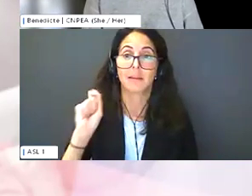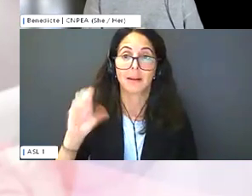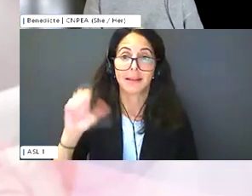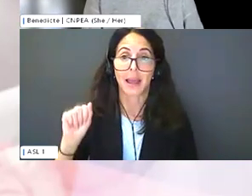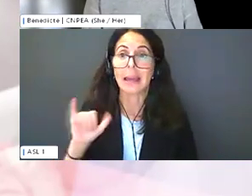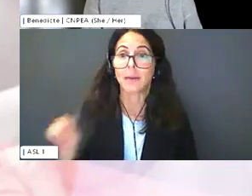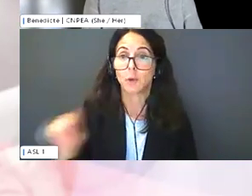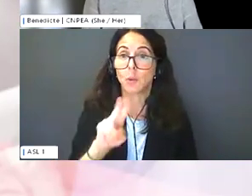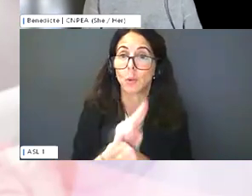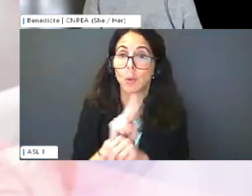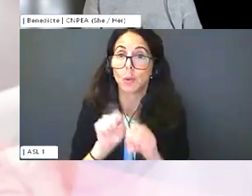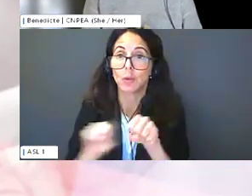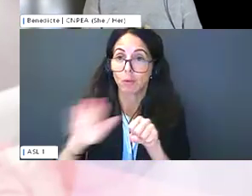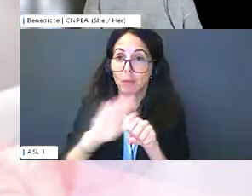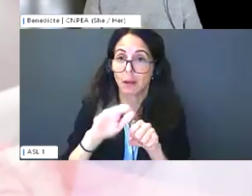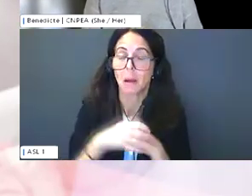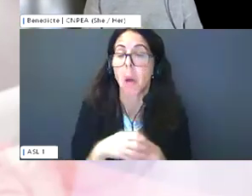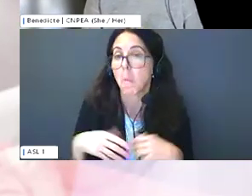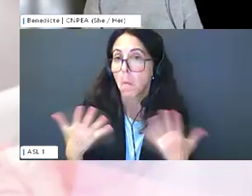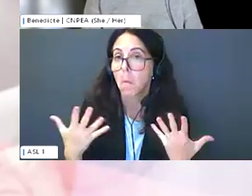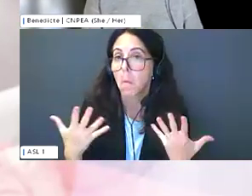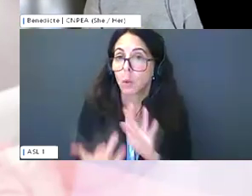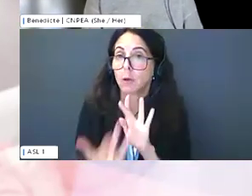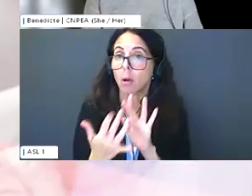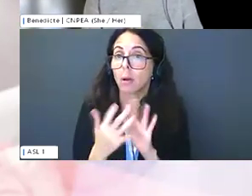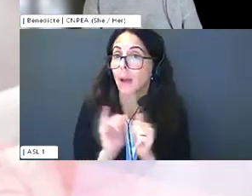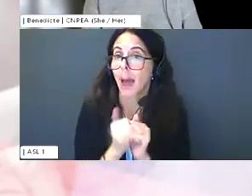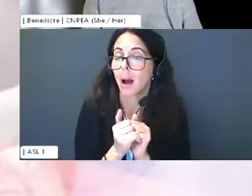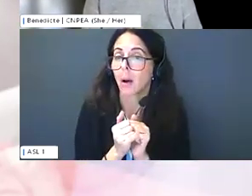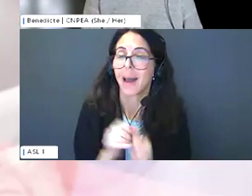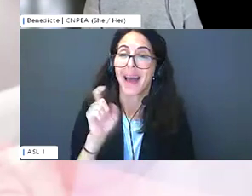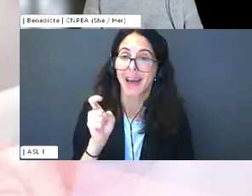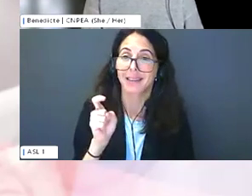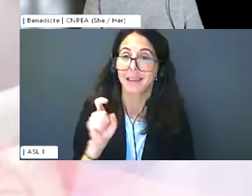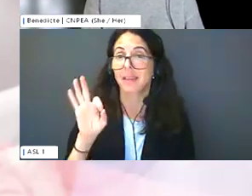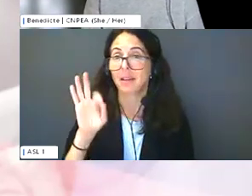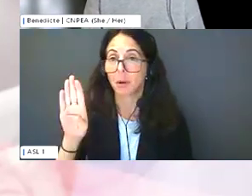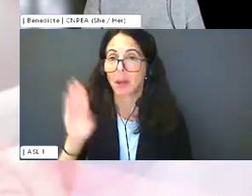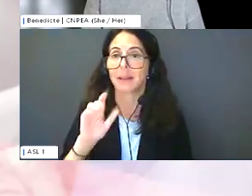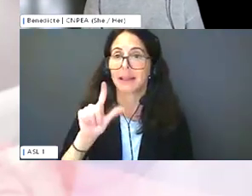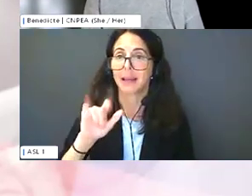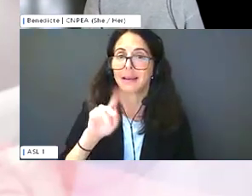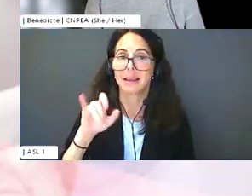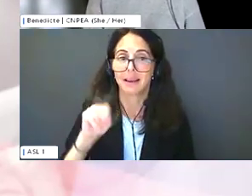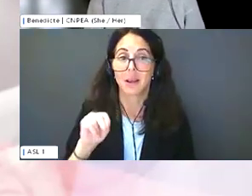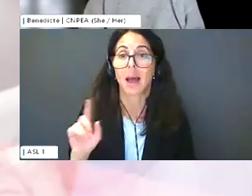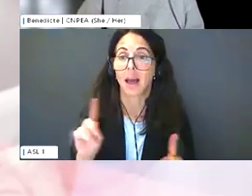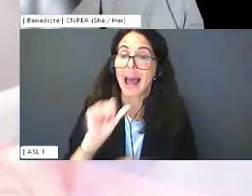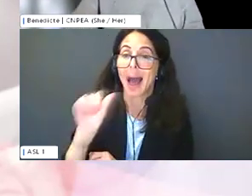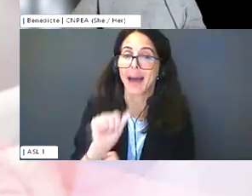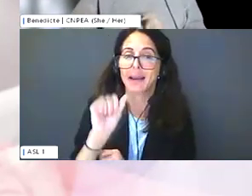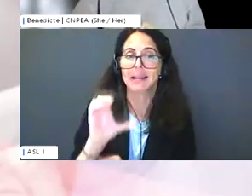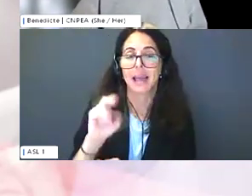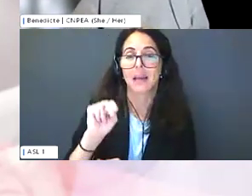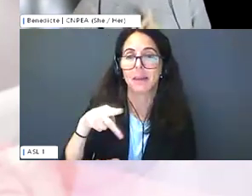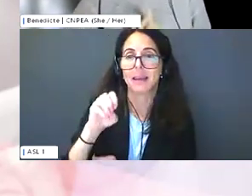of social media, you can stay in touch with us through X, Facebook, and LinkedIn at CNPEA. Great.